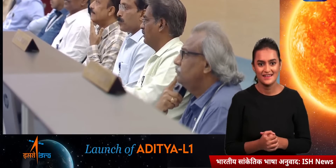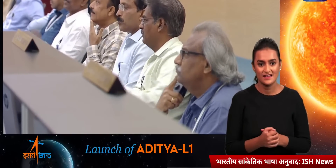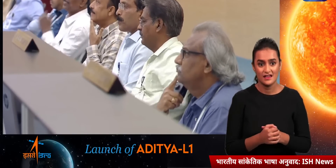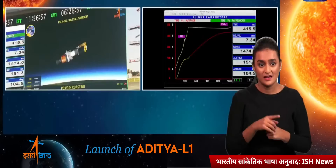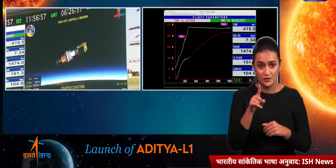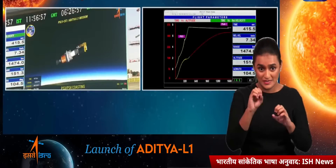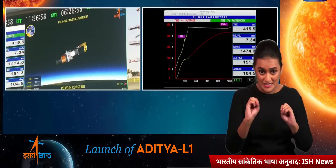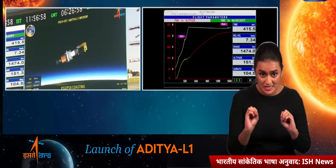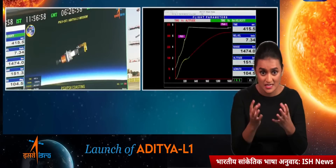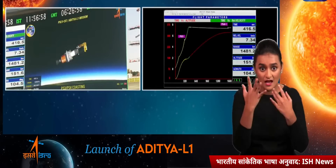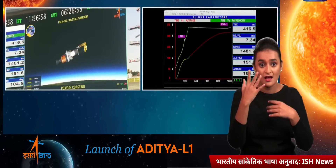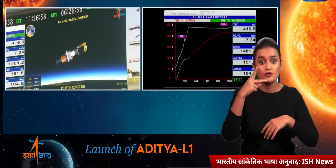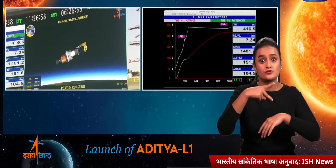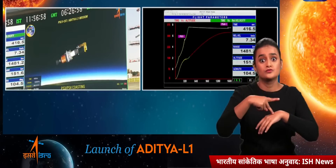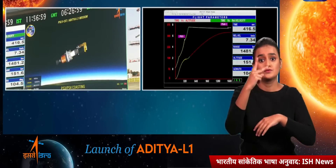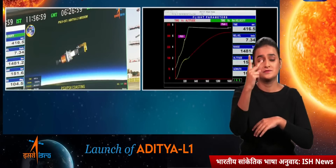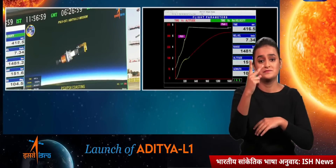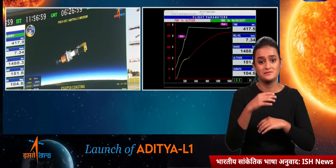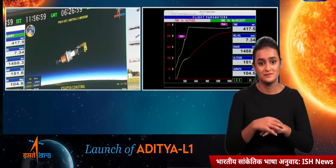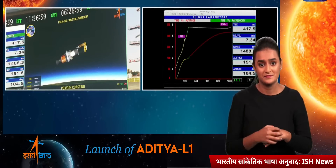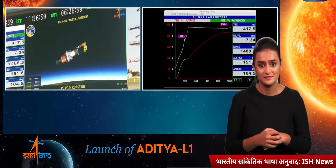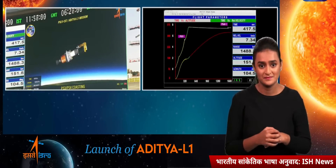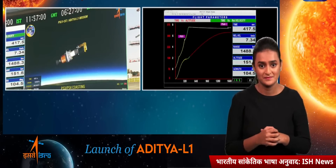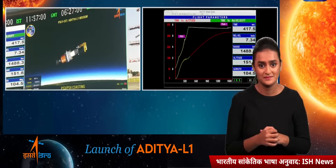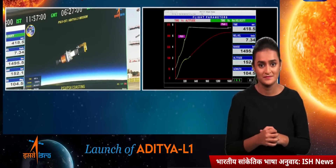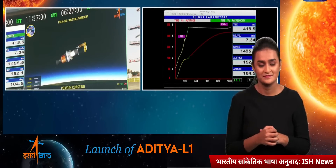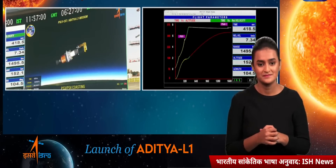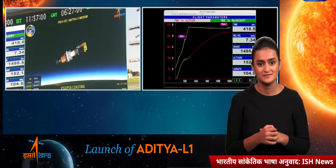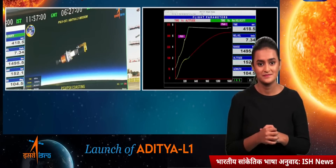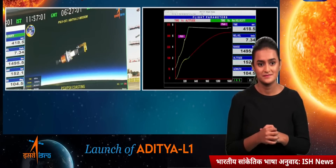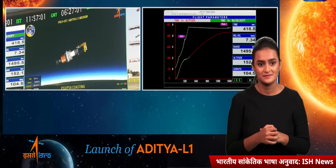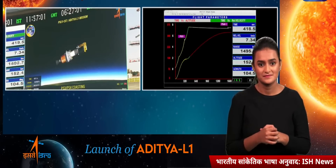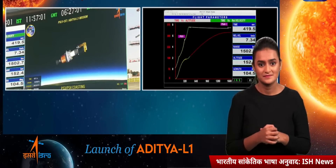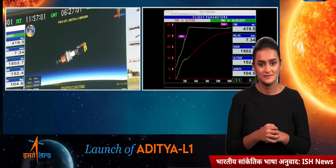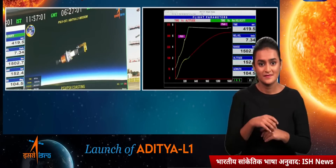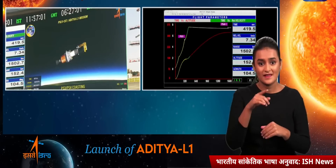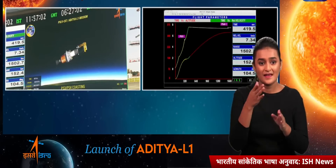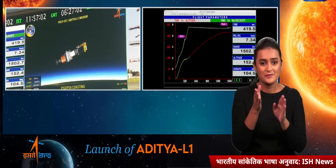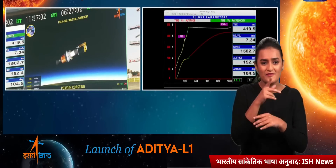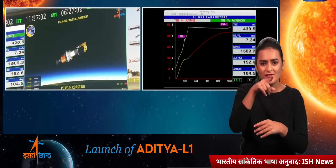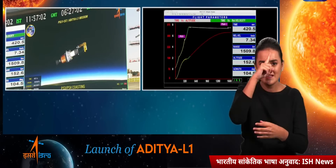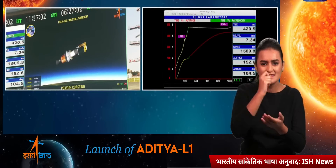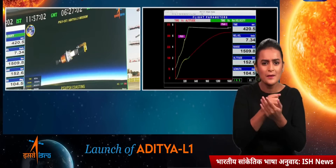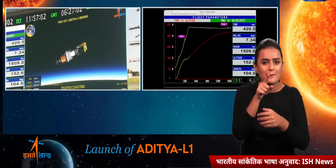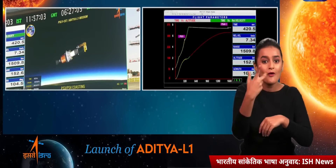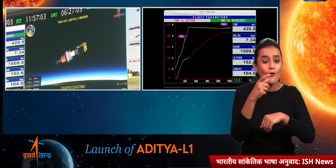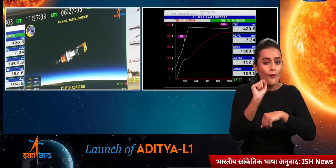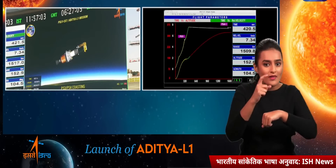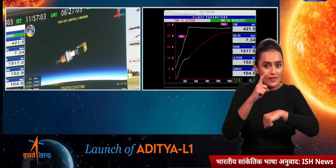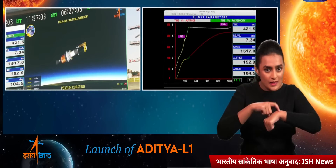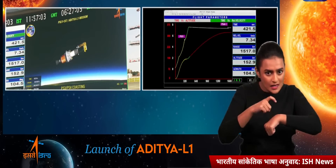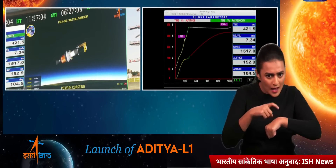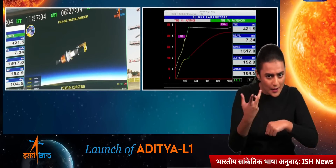twice at pre-designated times Plus and 7 duration. minutes.